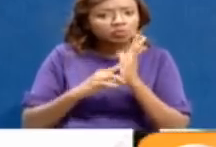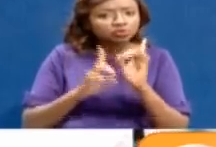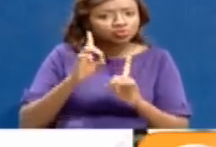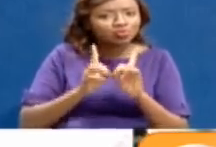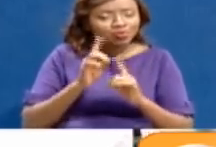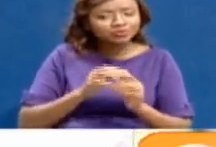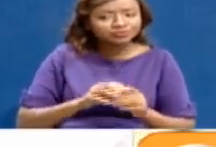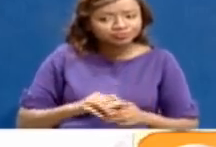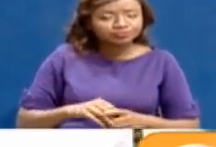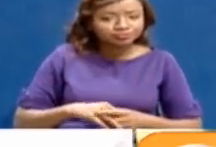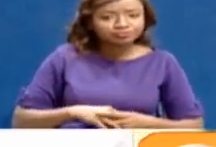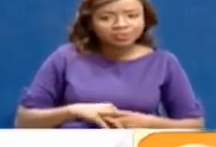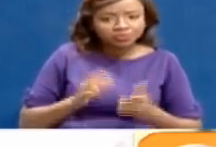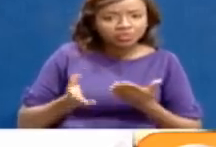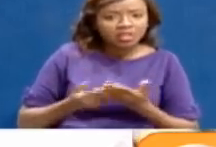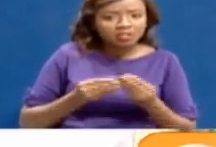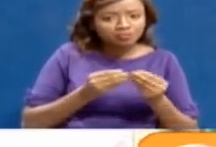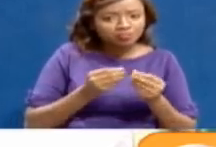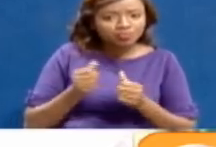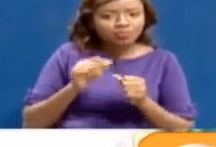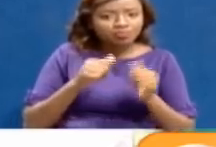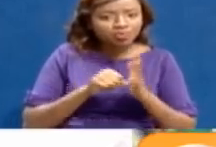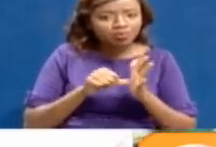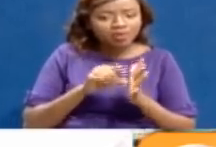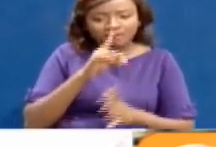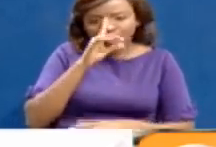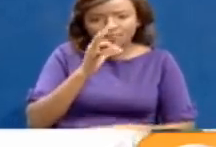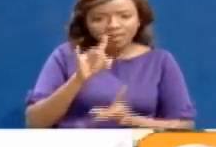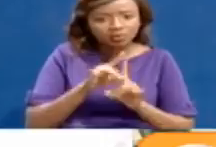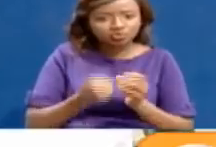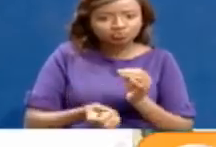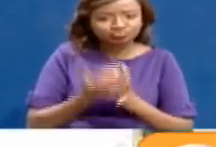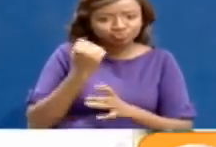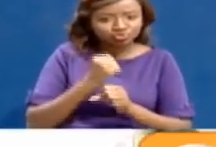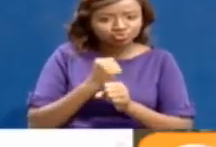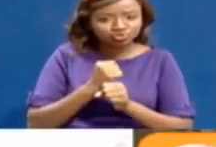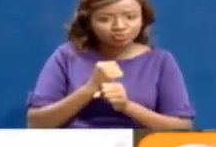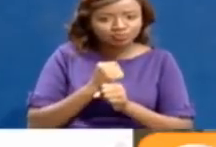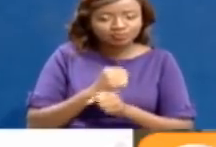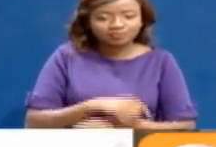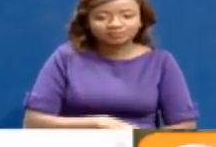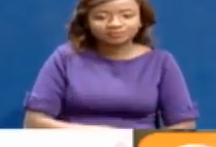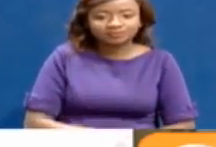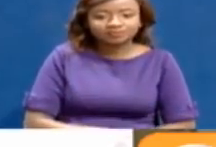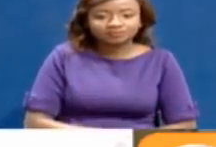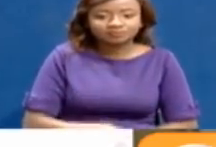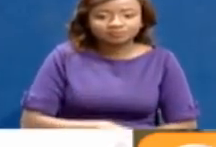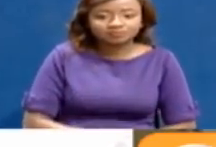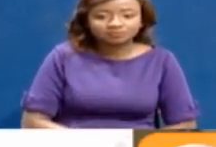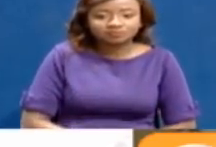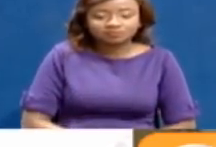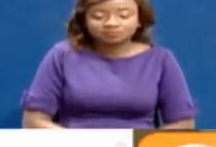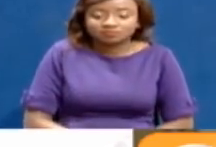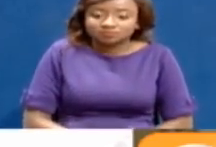to deal with real-world problems and create solutions and to create jobs for Kenyans? But despite the